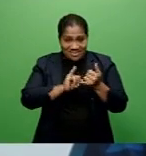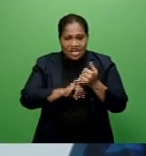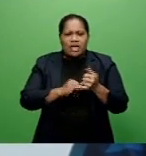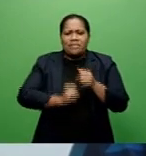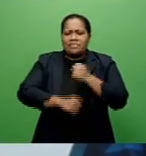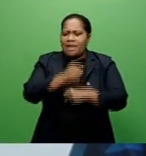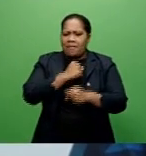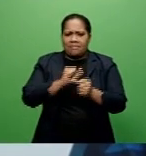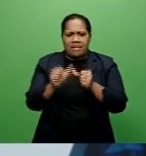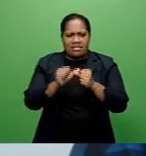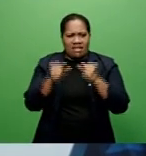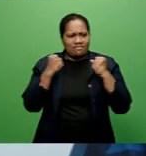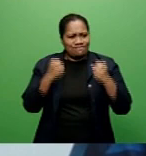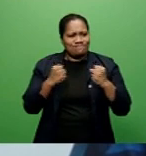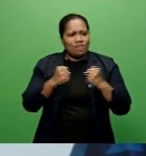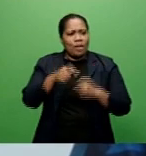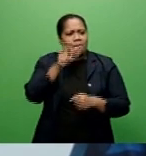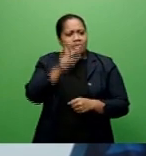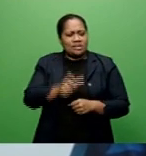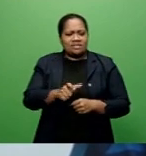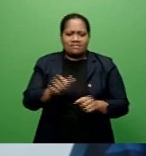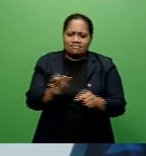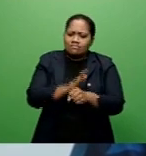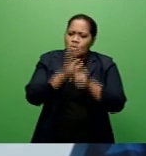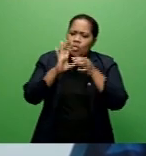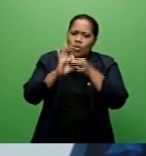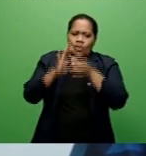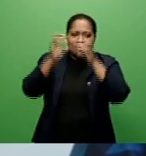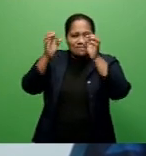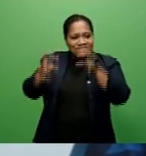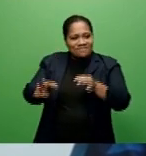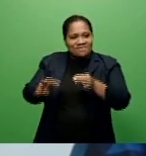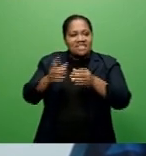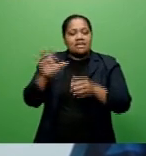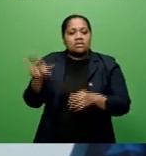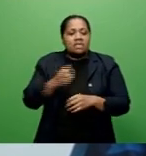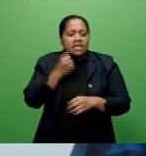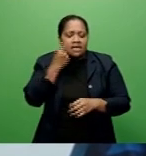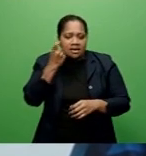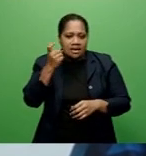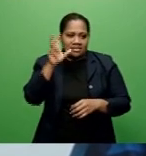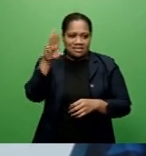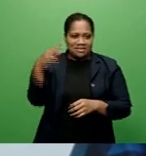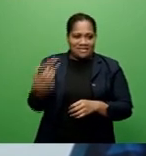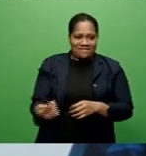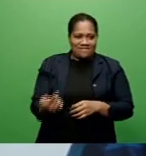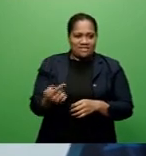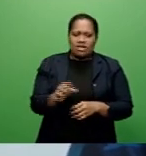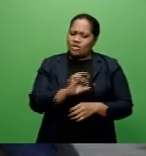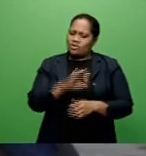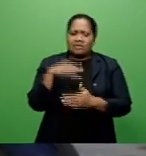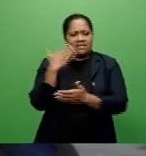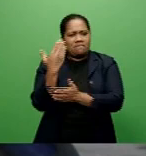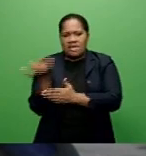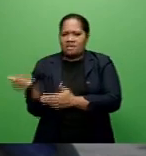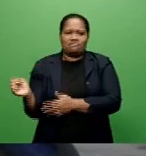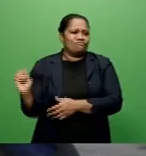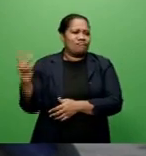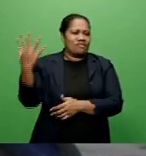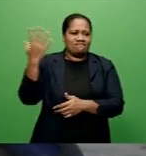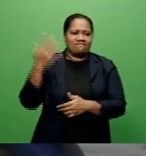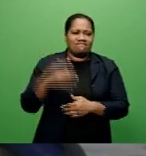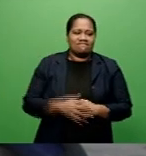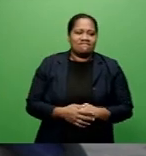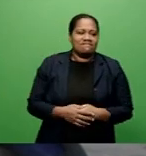him to stand out there and make his own decisions, take care of himself. He does not have to depend on anyone. There are around